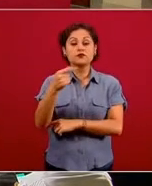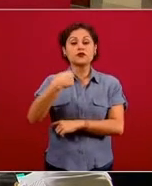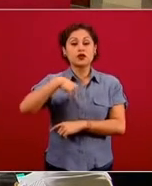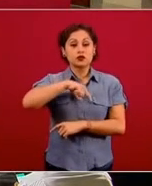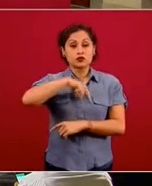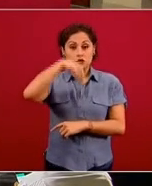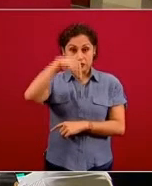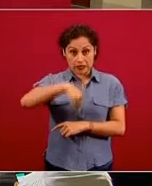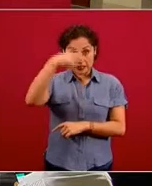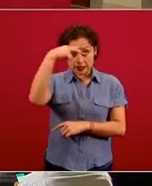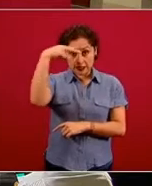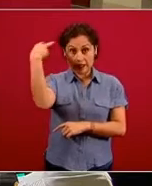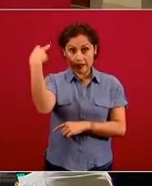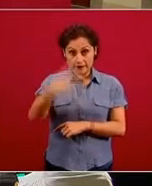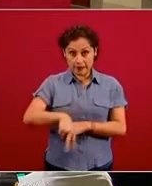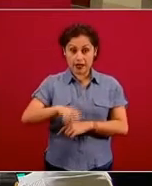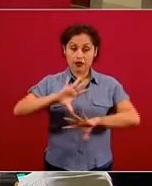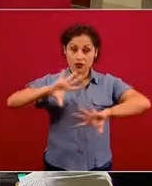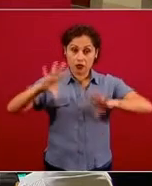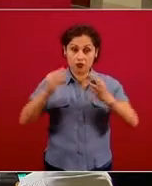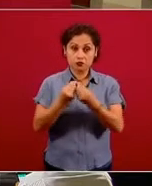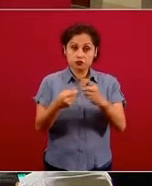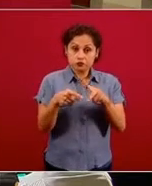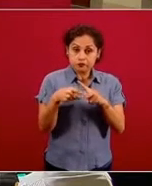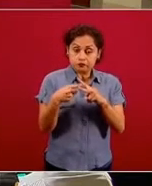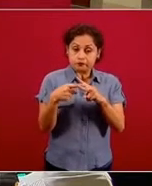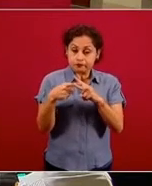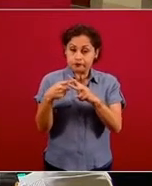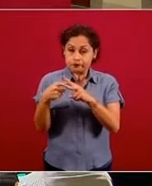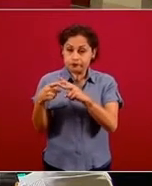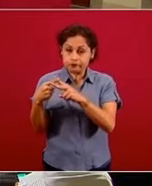Here we have, and we have